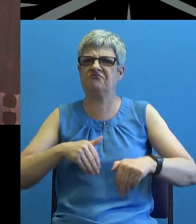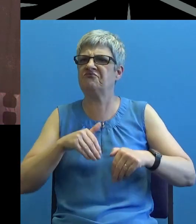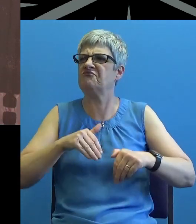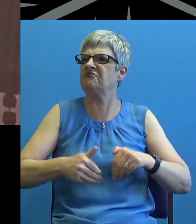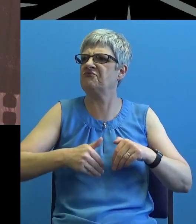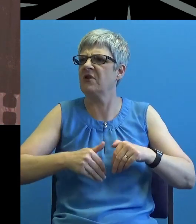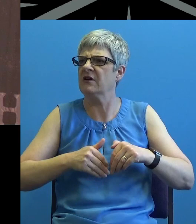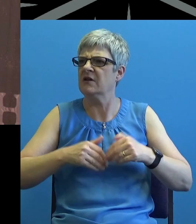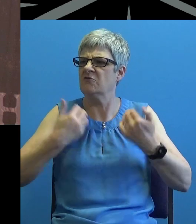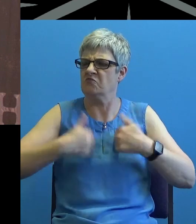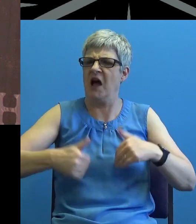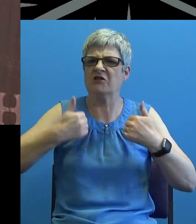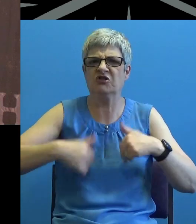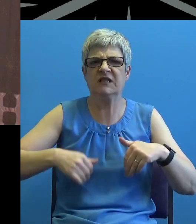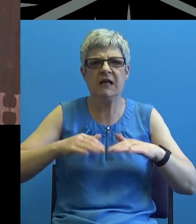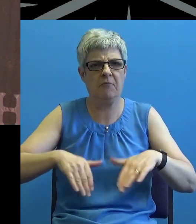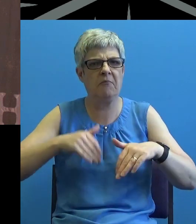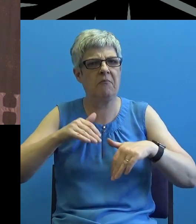with great majesty.